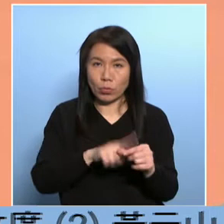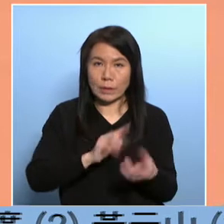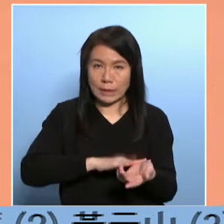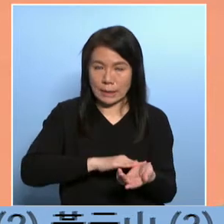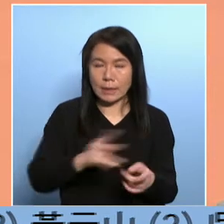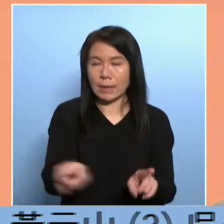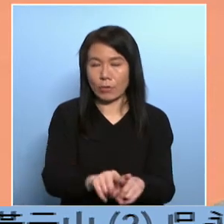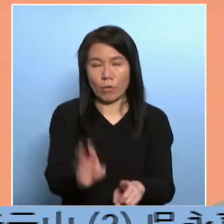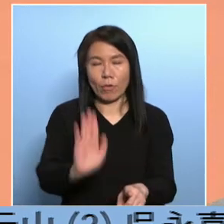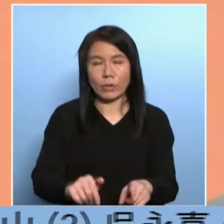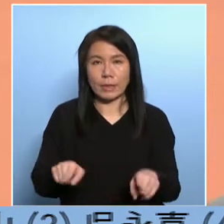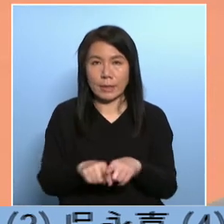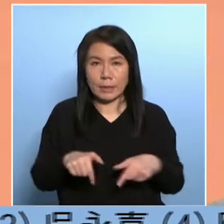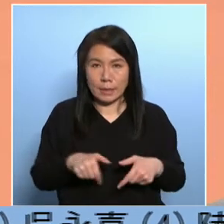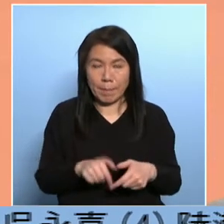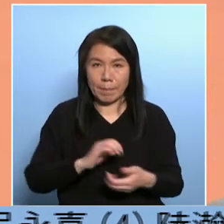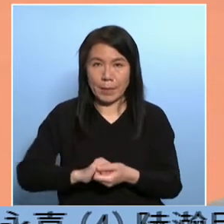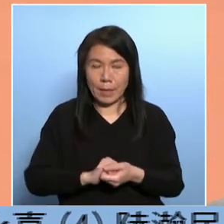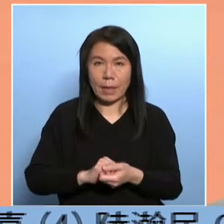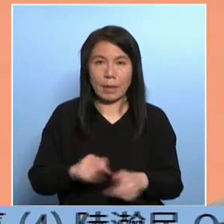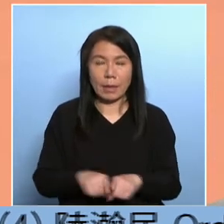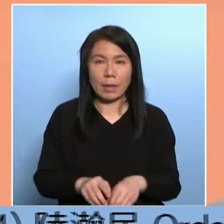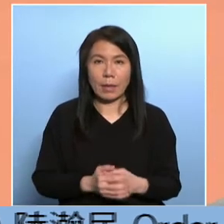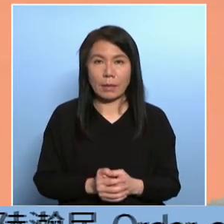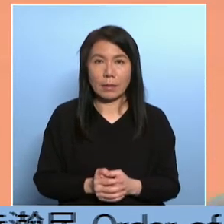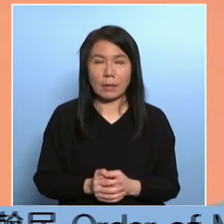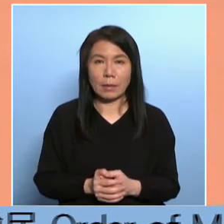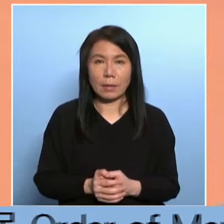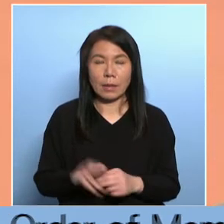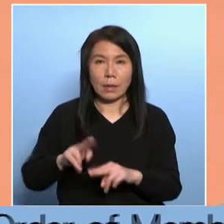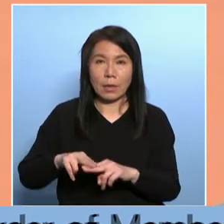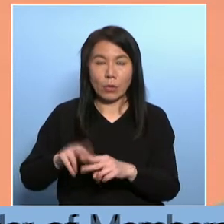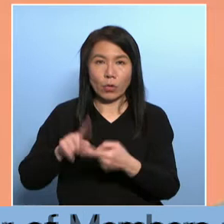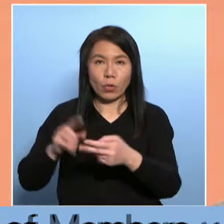medicine practitioners could also contribute to this fight against the epidemic.